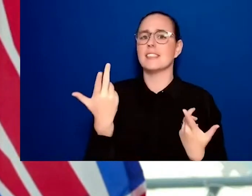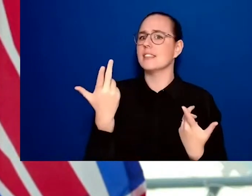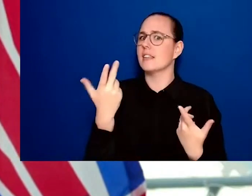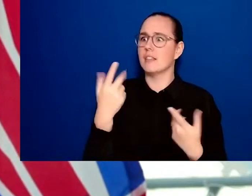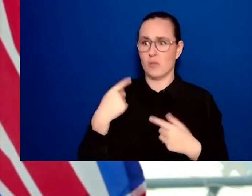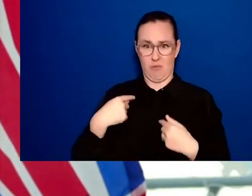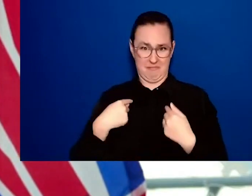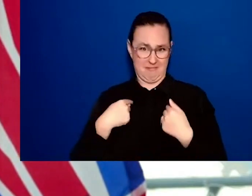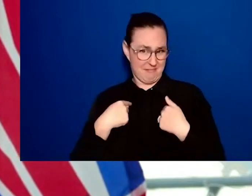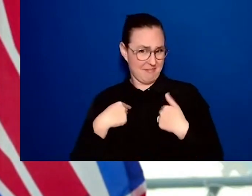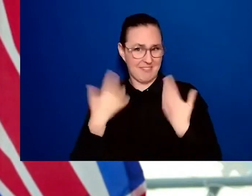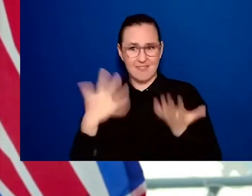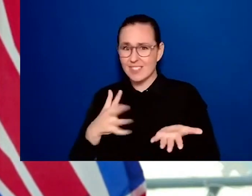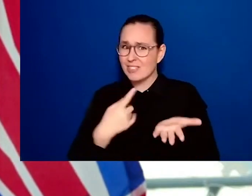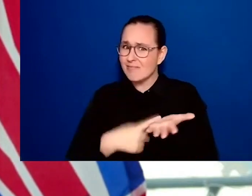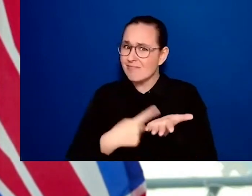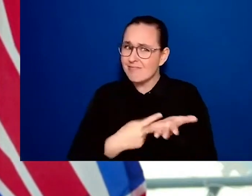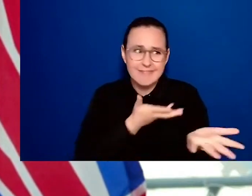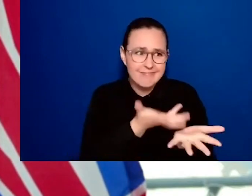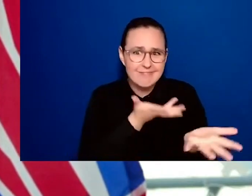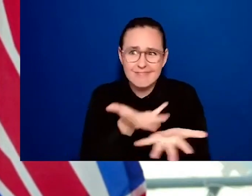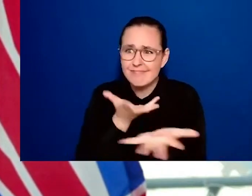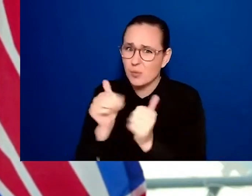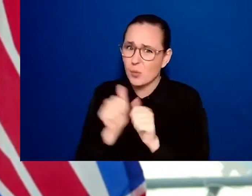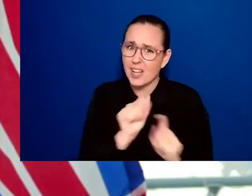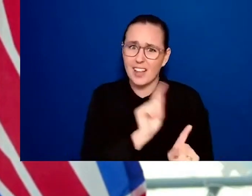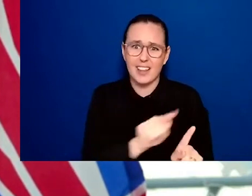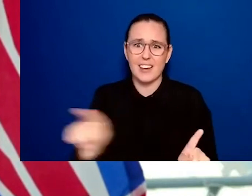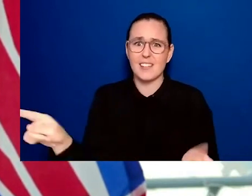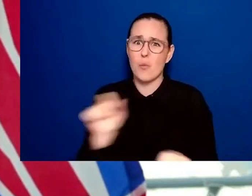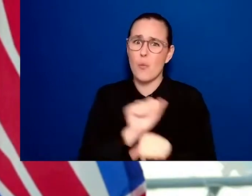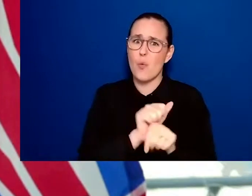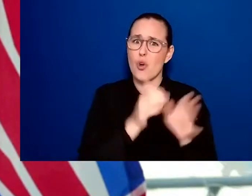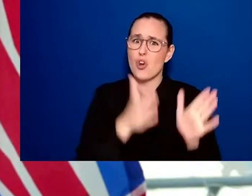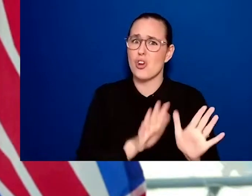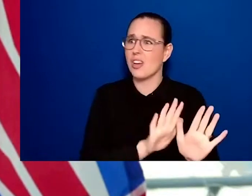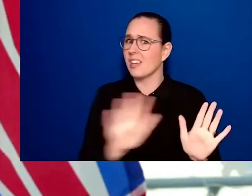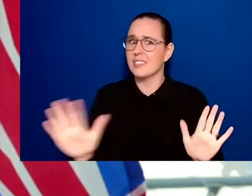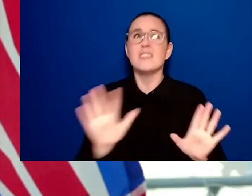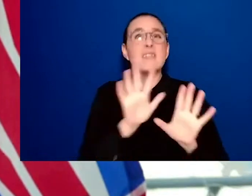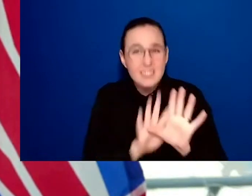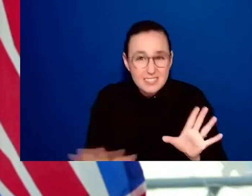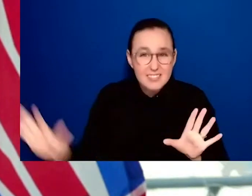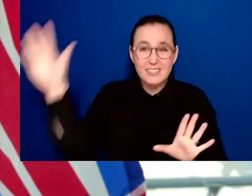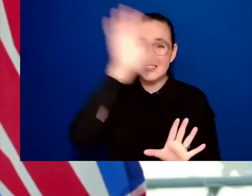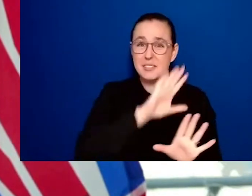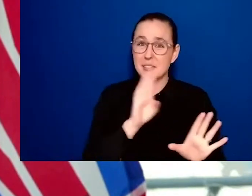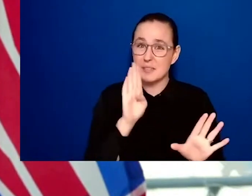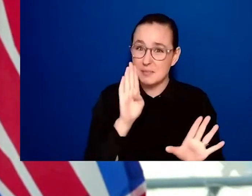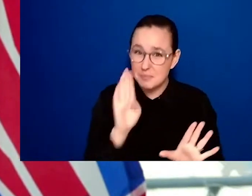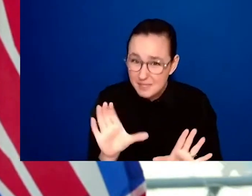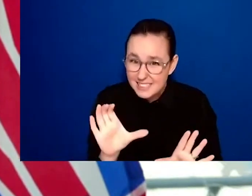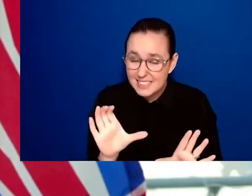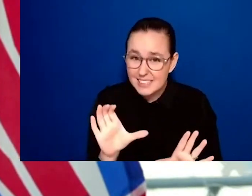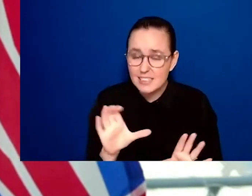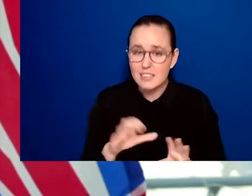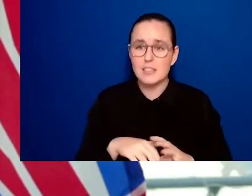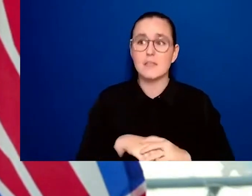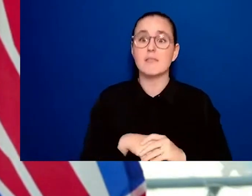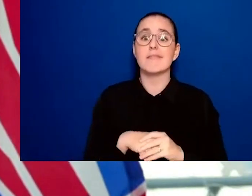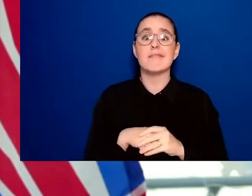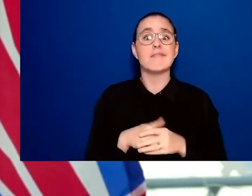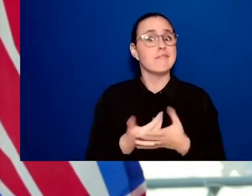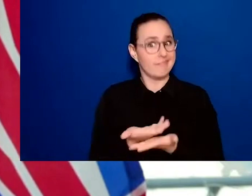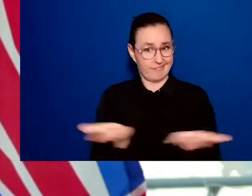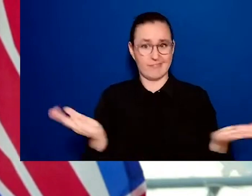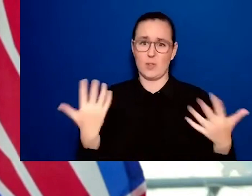colleagues across the province are stepping up even after 20 months of this, and even when